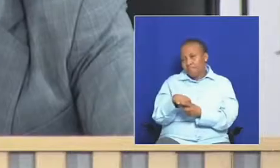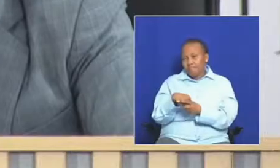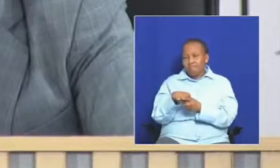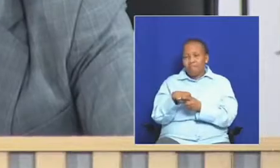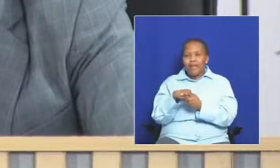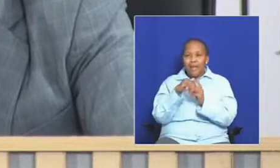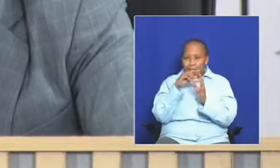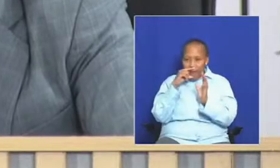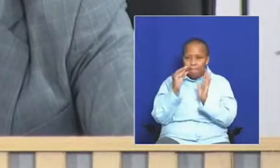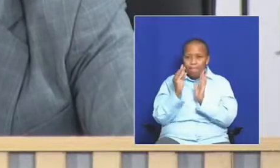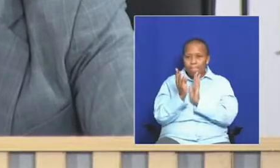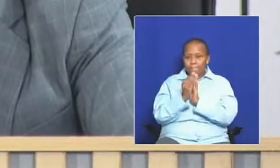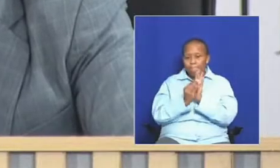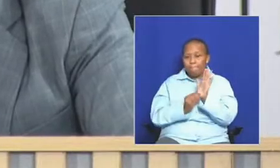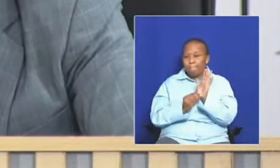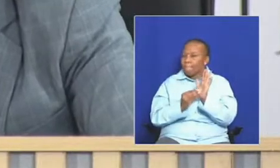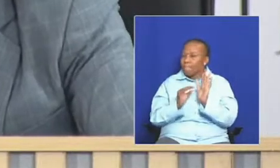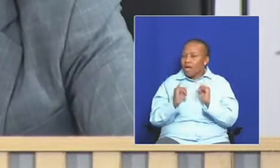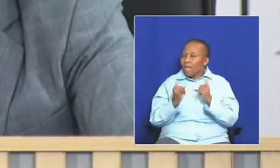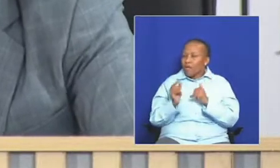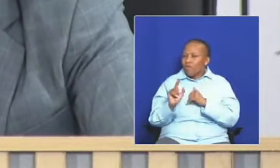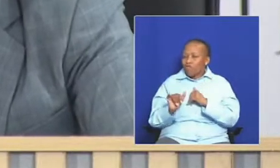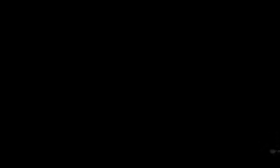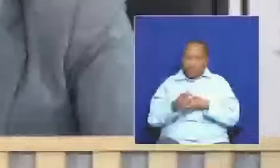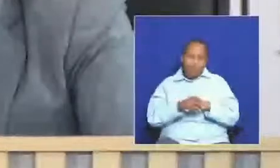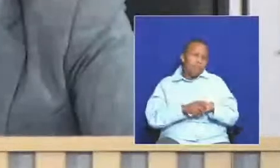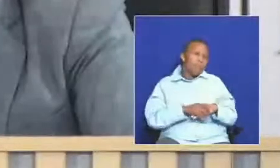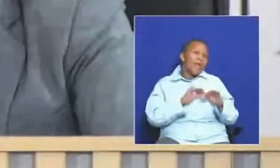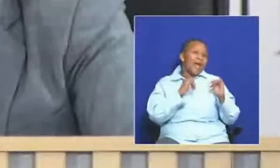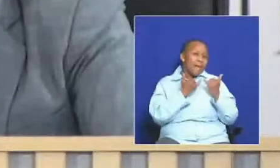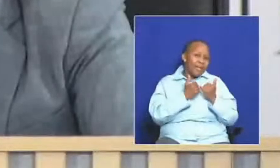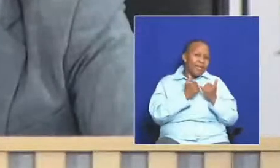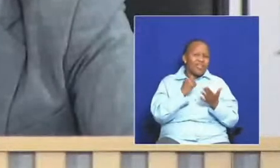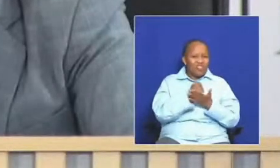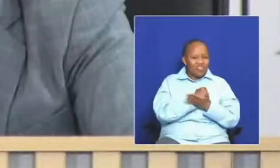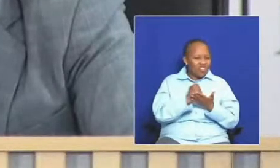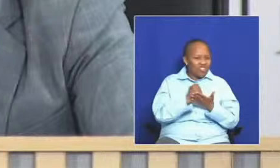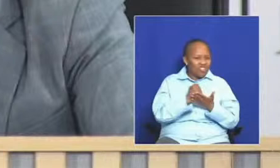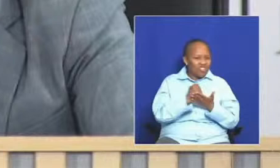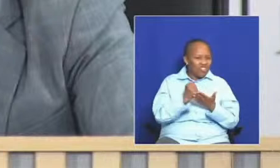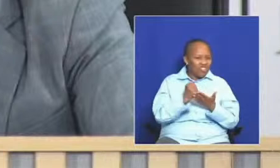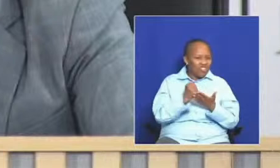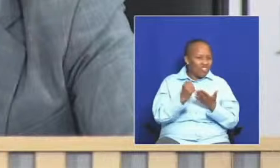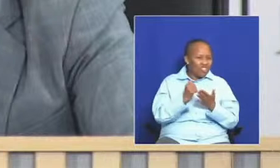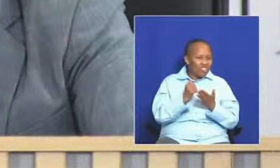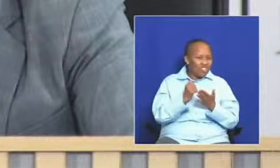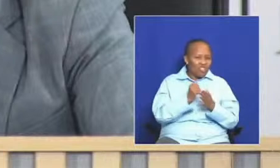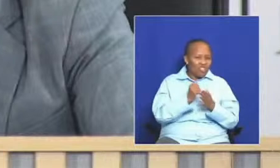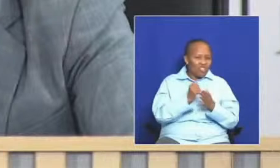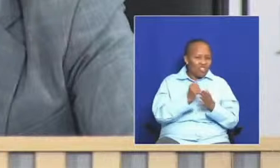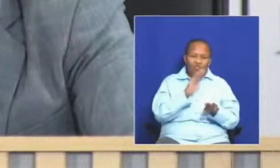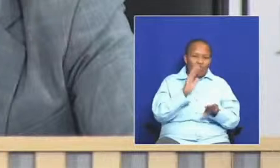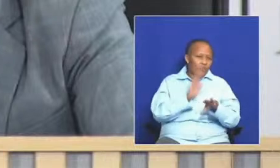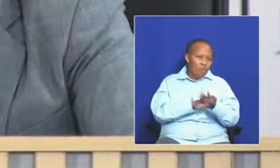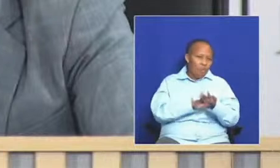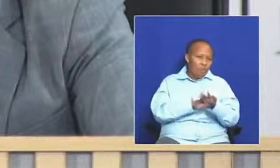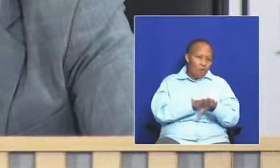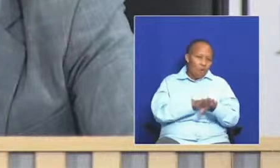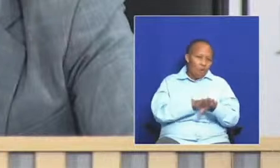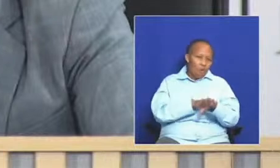the other companies had been deregistered, but by then they were operating. So I will